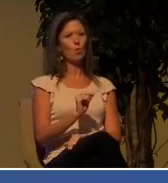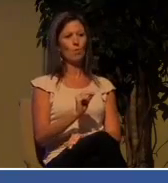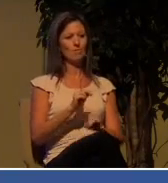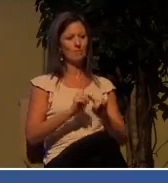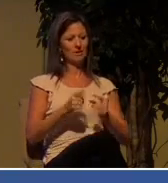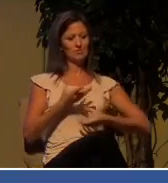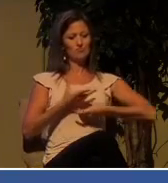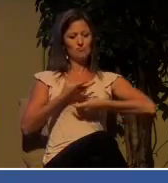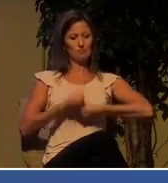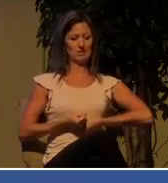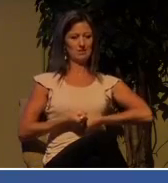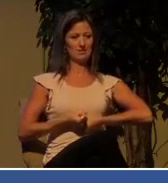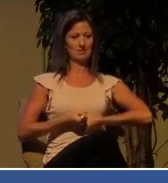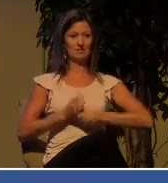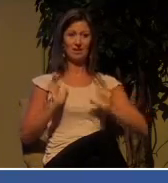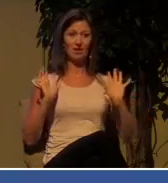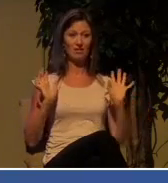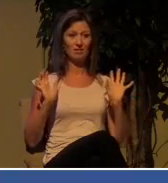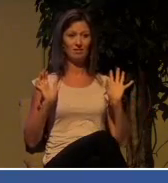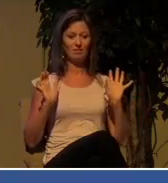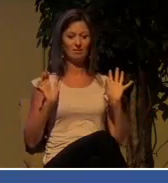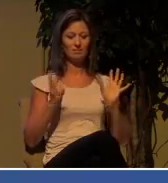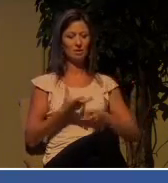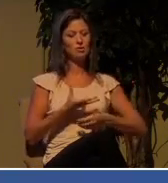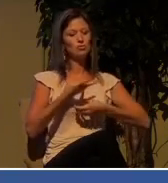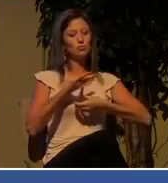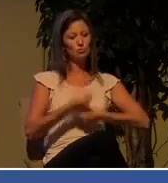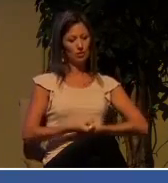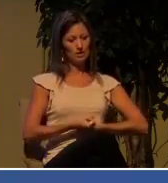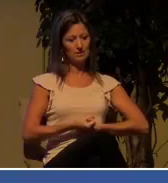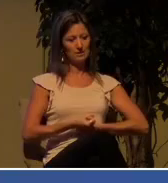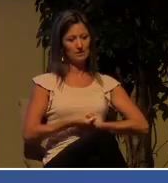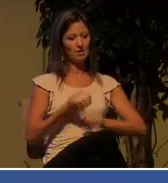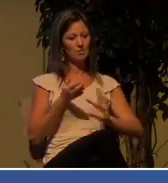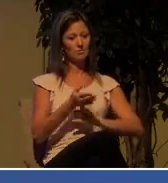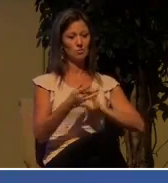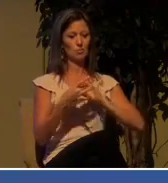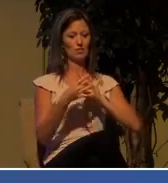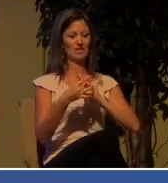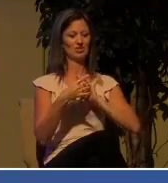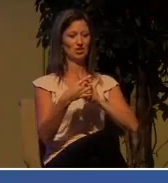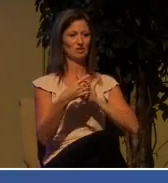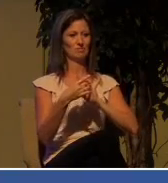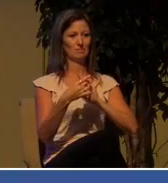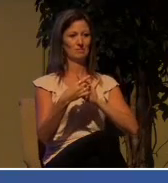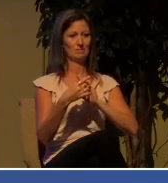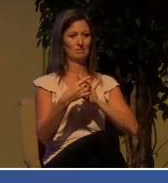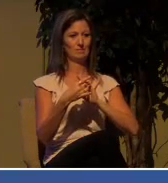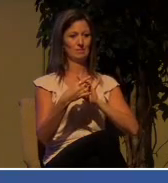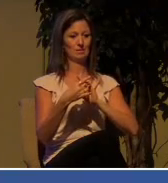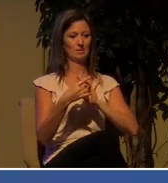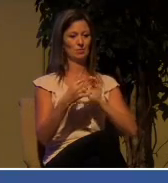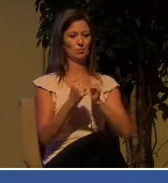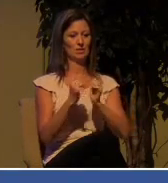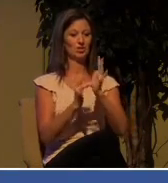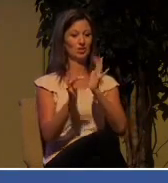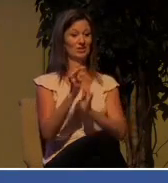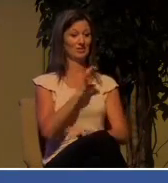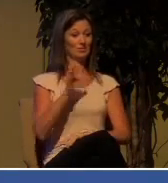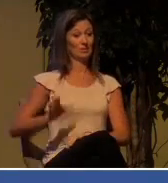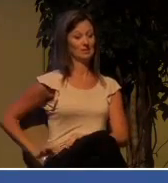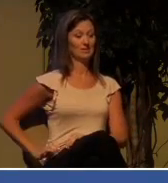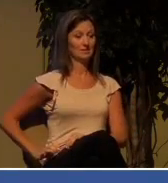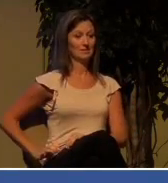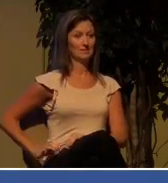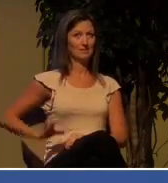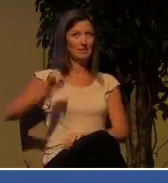person, about relationship. And that person was Jesus Christ,